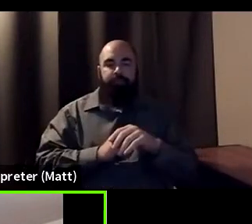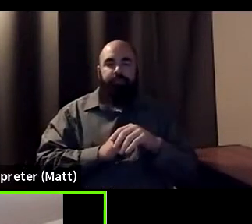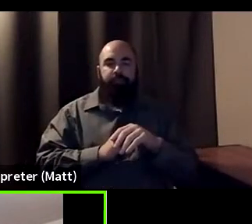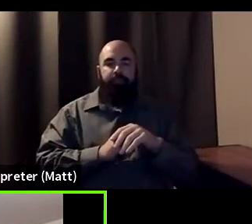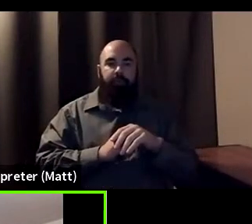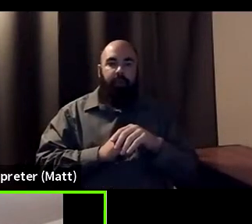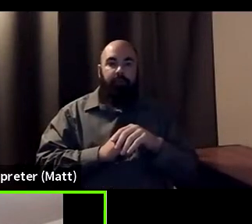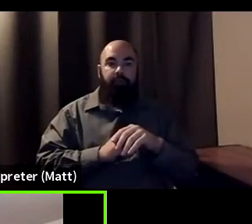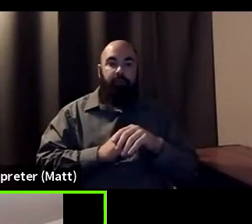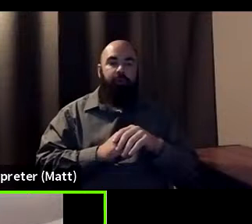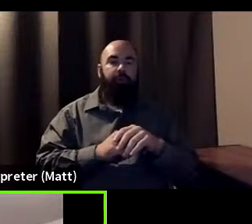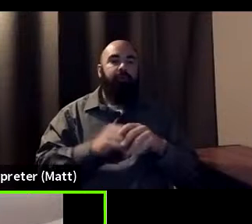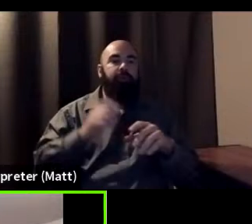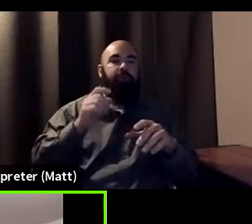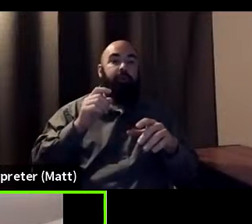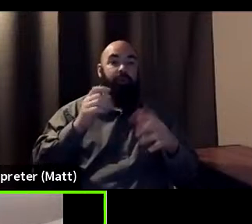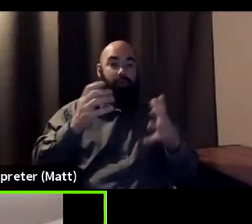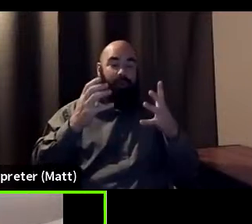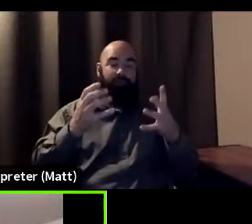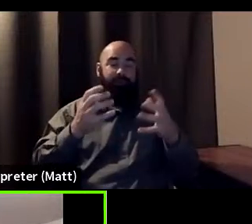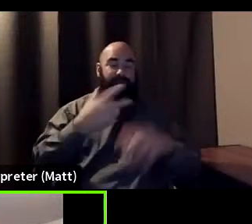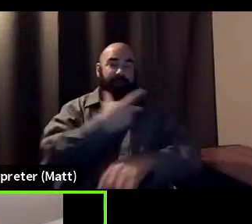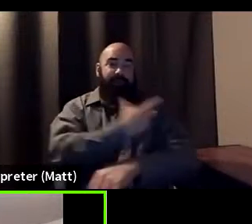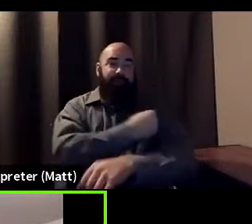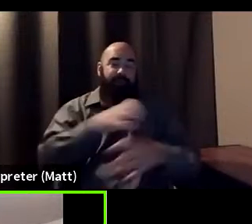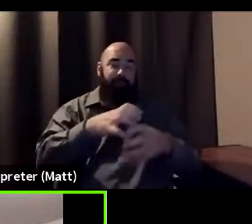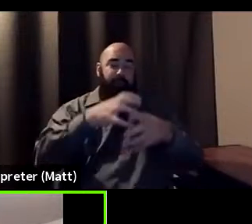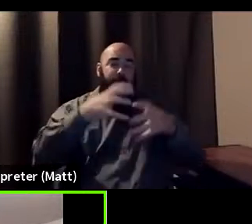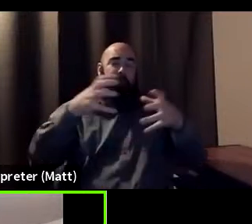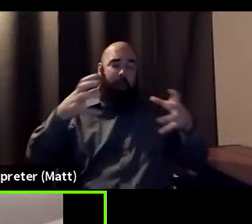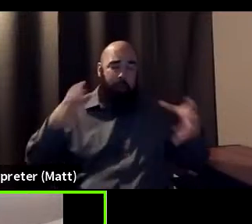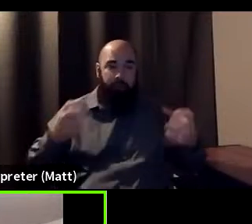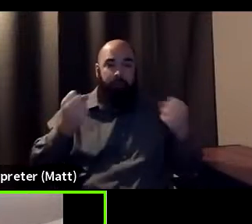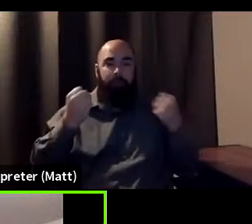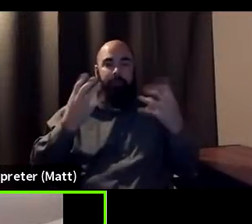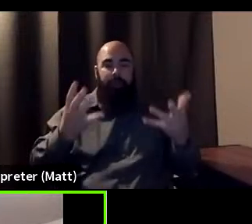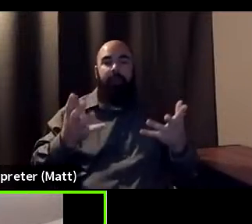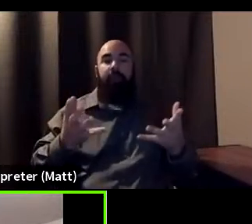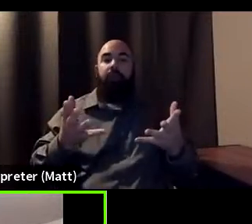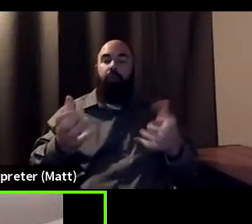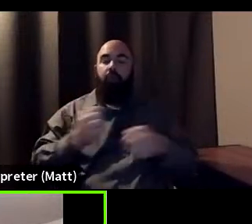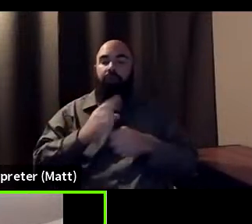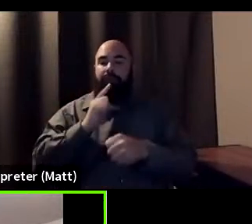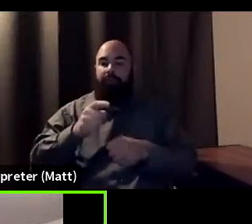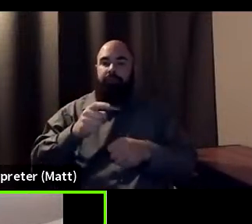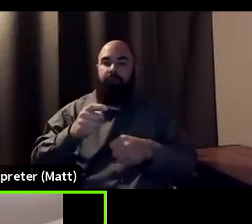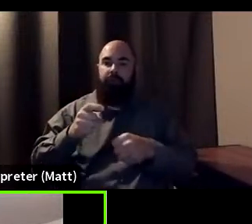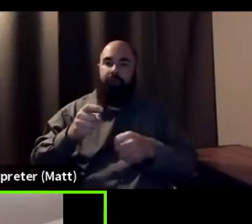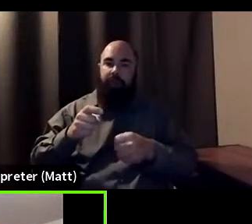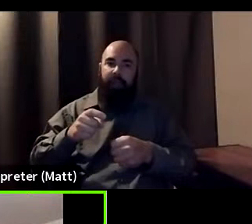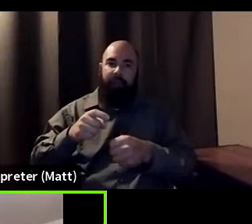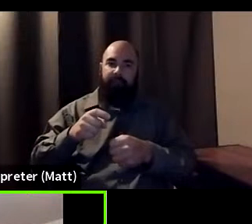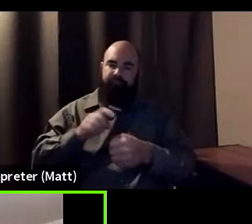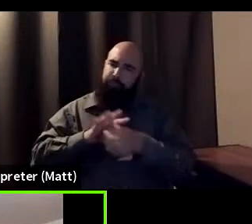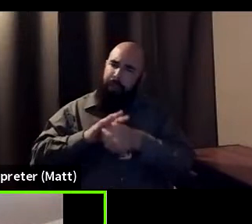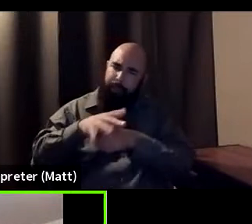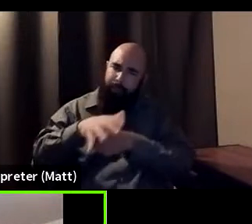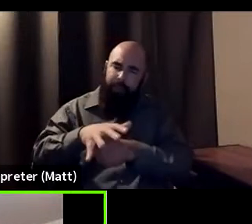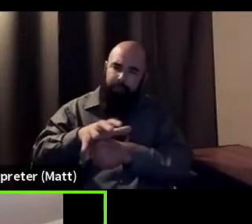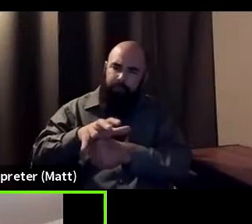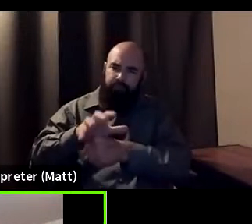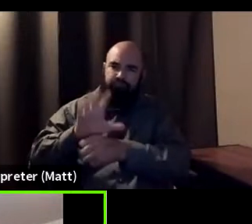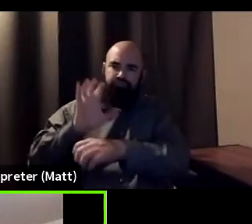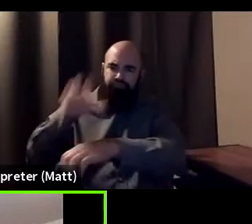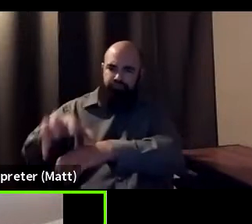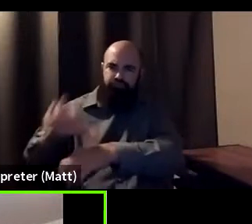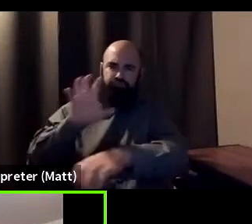get large numbers of vaccine out there, you want to have sites where you can administer large numbers of vaccine. And that's what we've been doing.